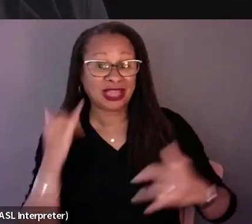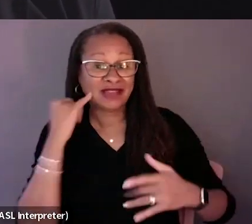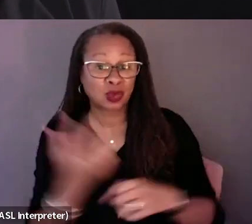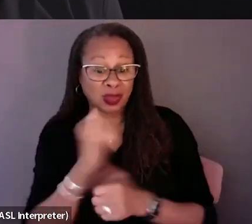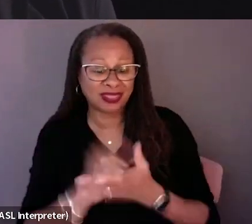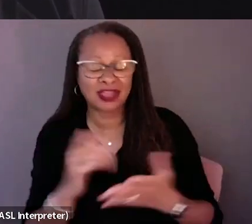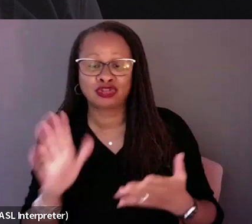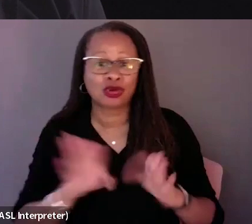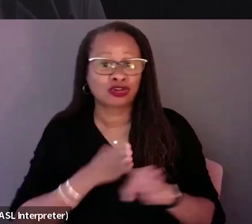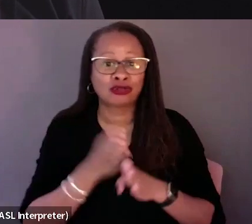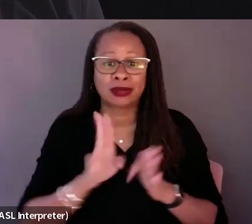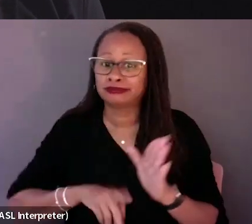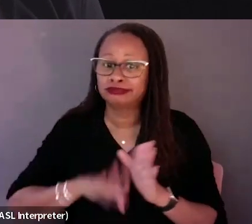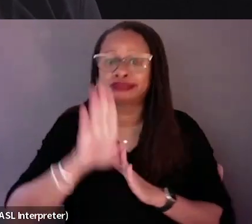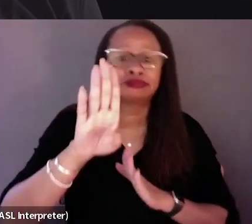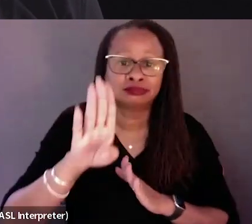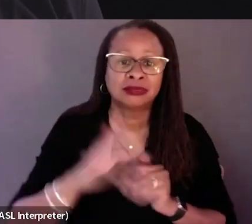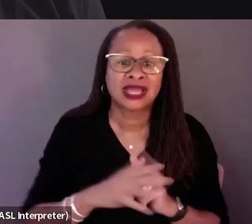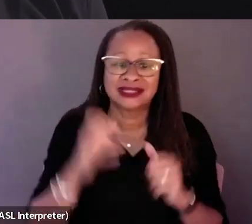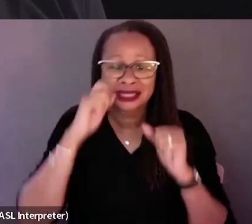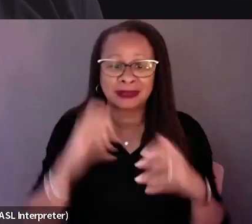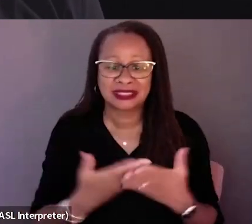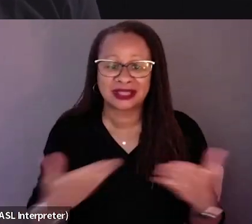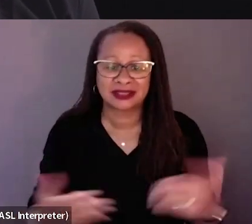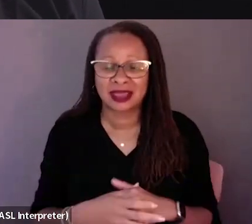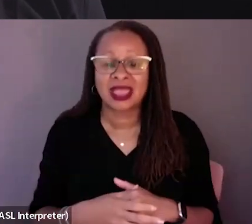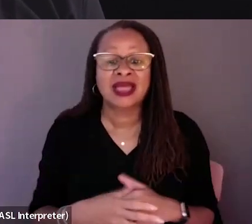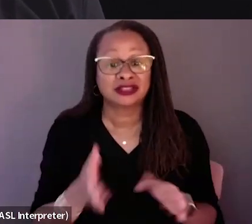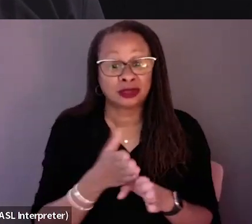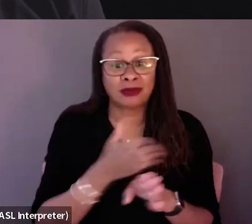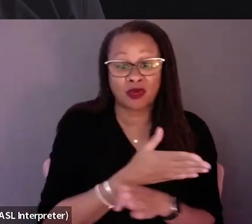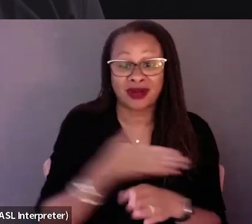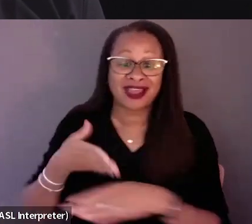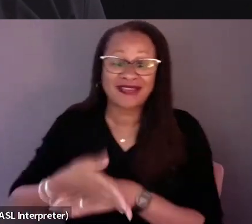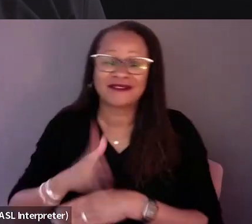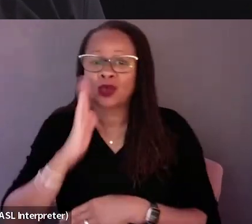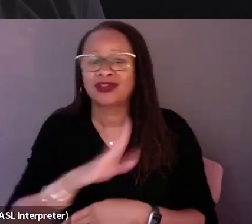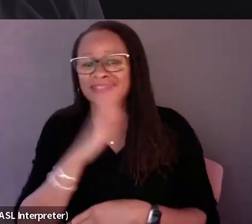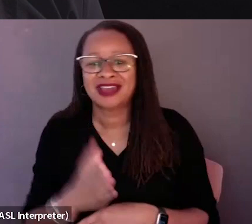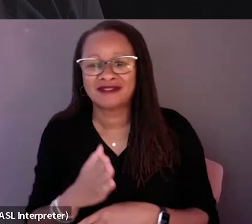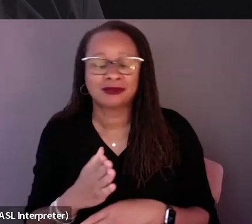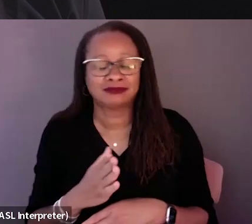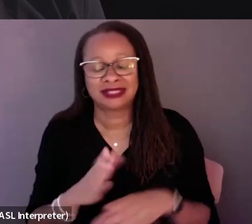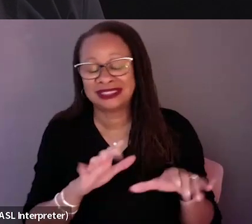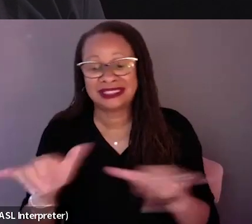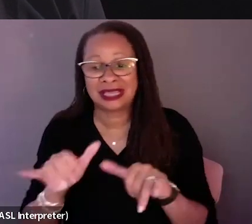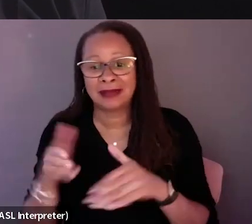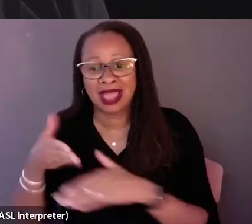is launched. It's it's an extraordinary thing, and there is a before and after. It'll never be the same afterwards. I